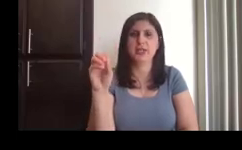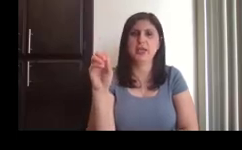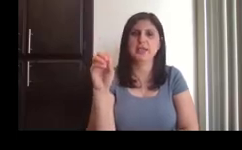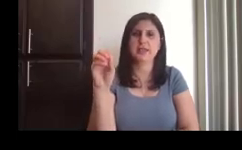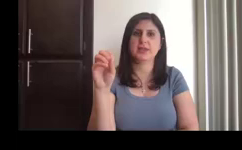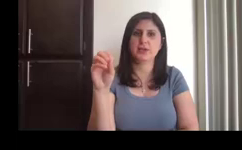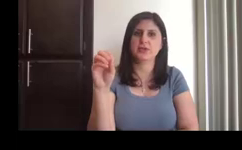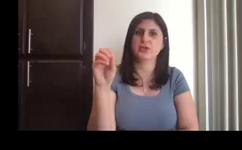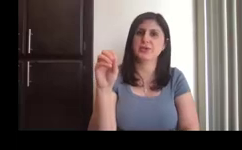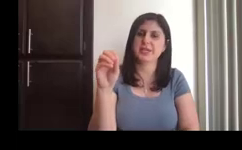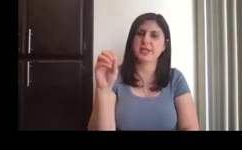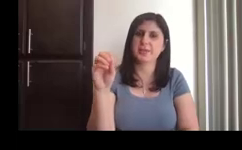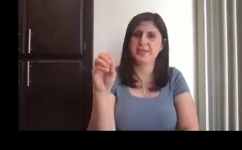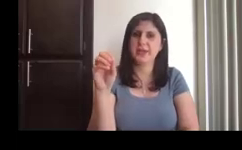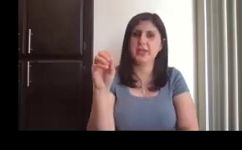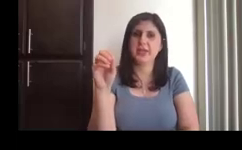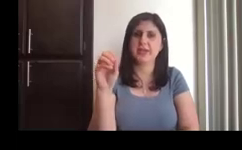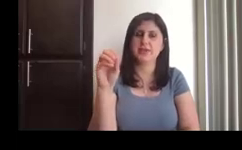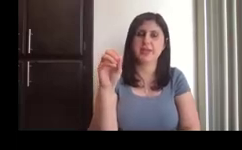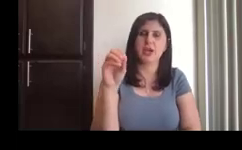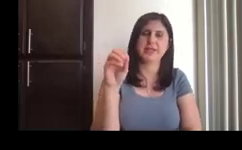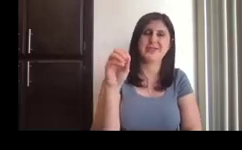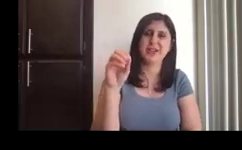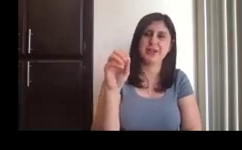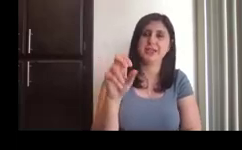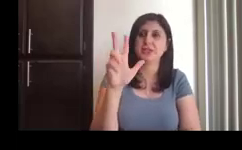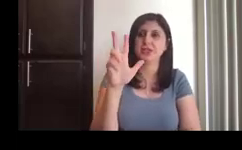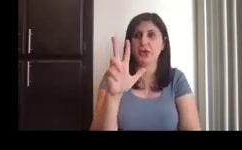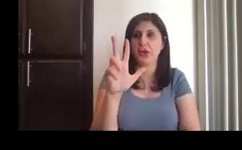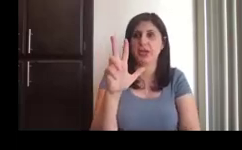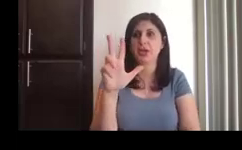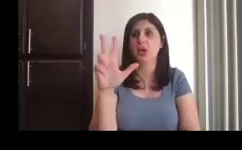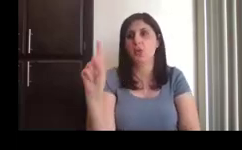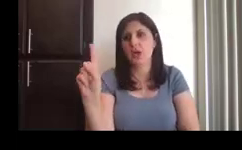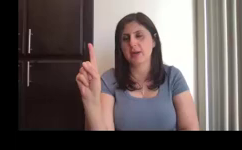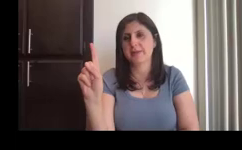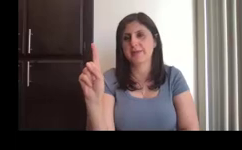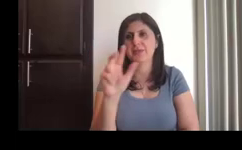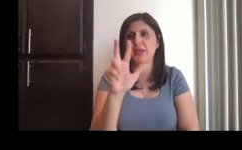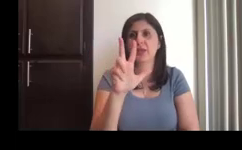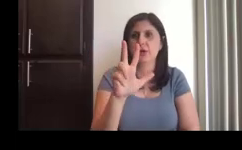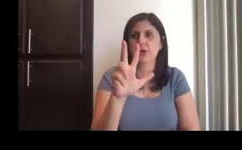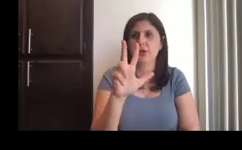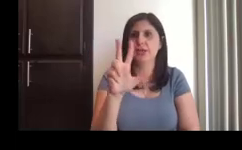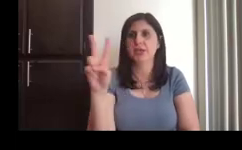30. So good thing is that those are the only ones that are a little bit funky. And then from then on, it's very easy. 31,